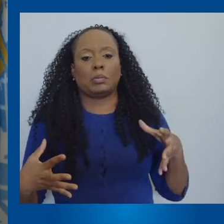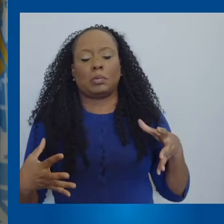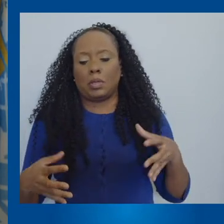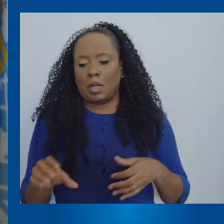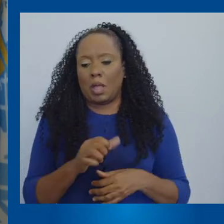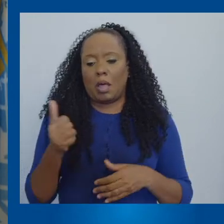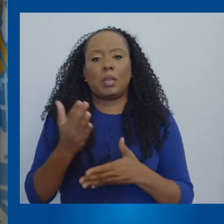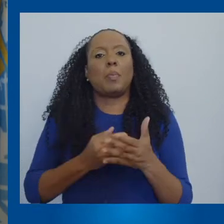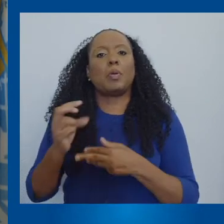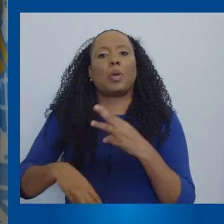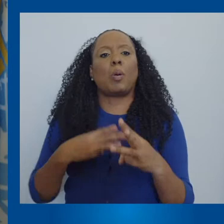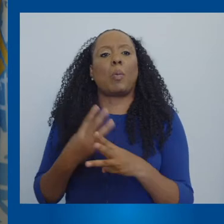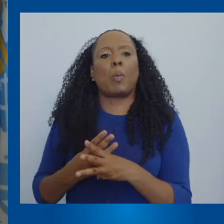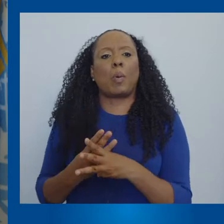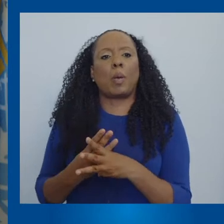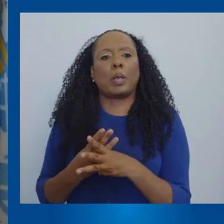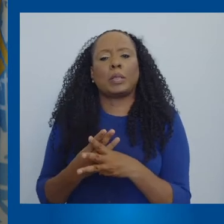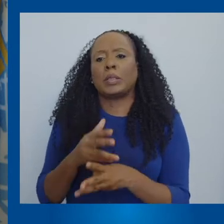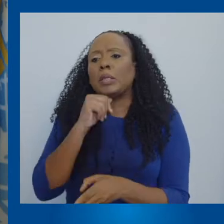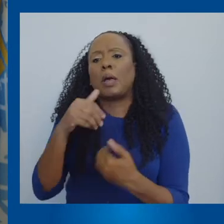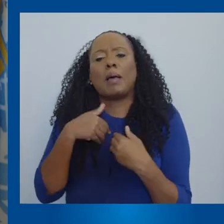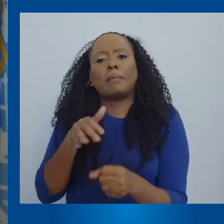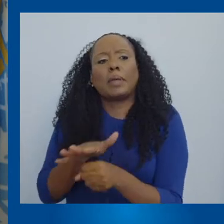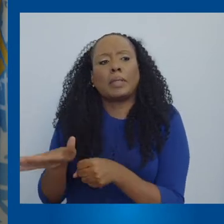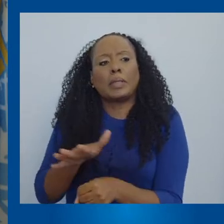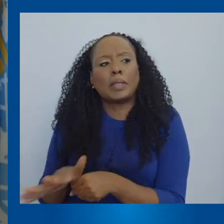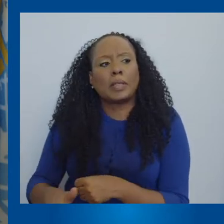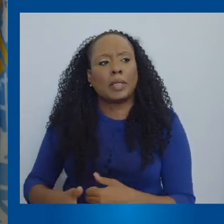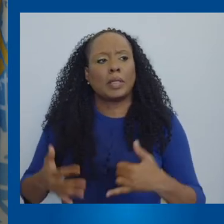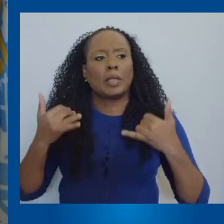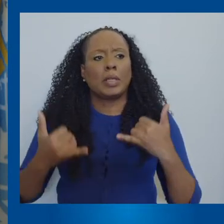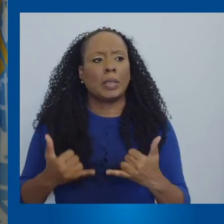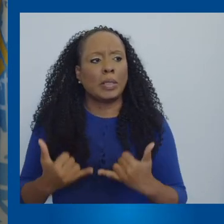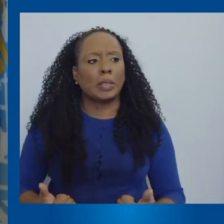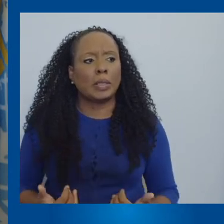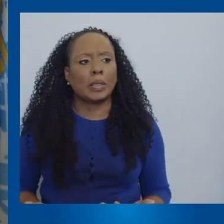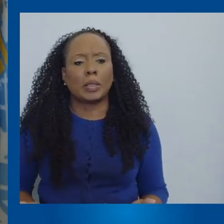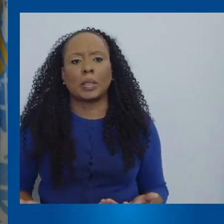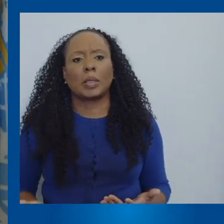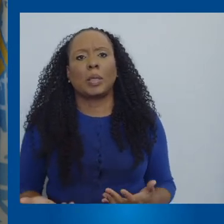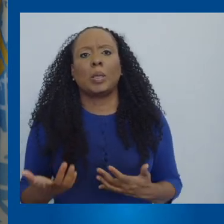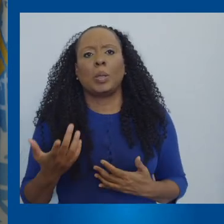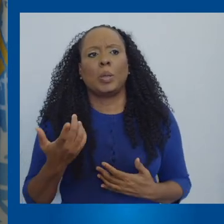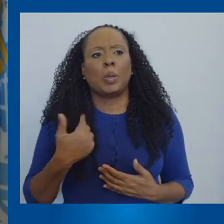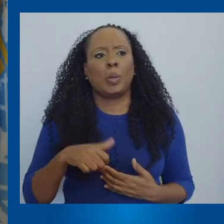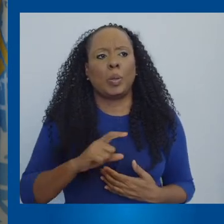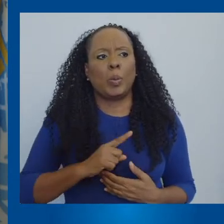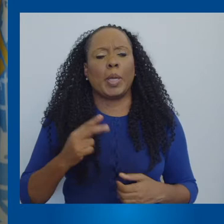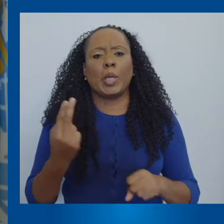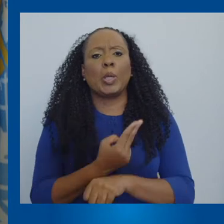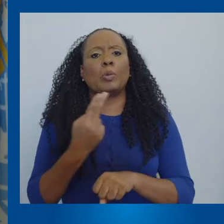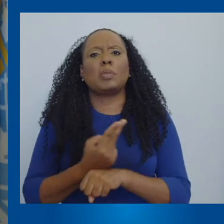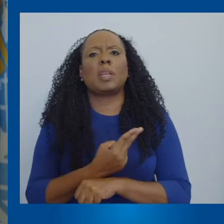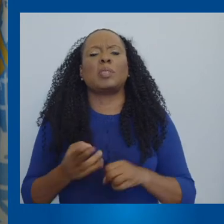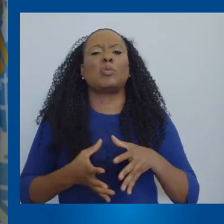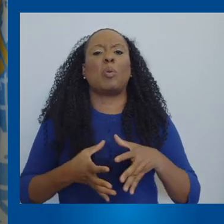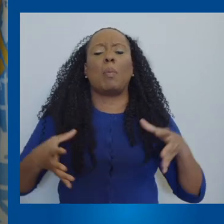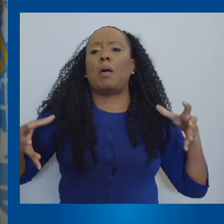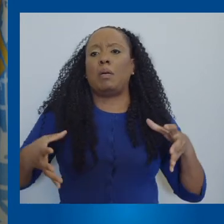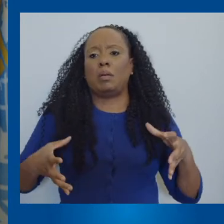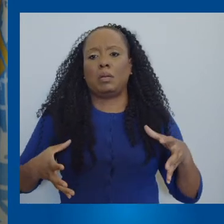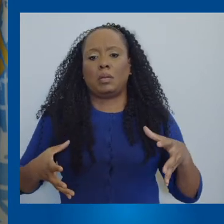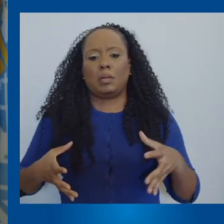other parts of the world. Right now, we are consuming as if we have 1.8 Earths to sustain our current consumption